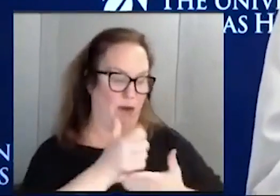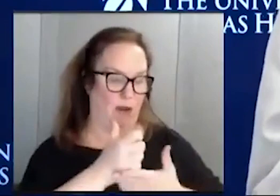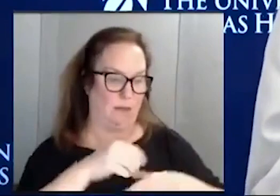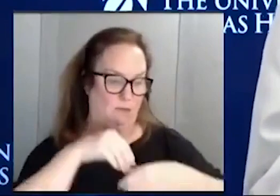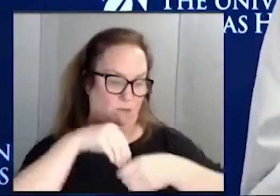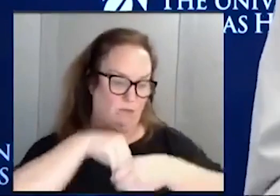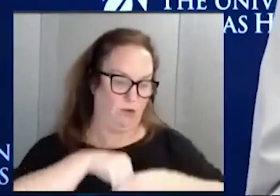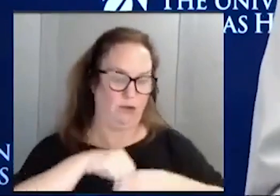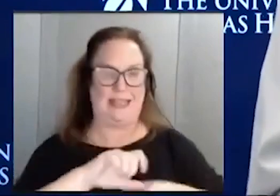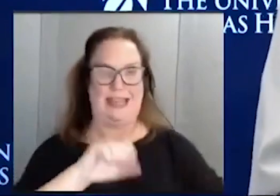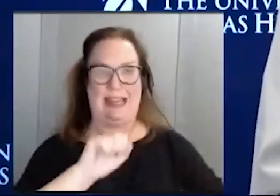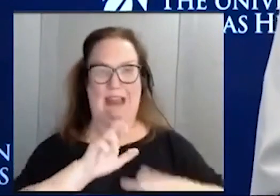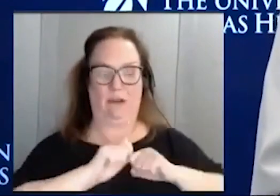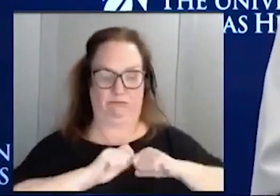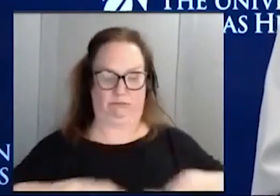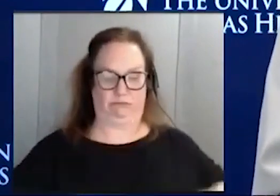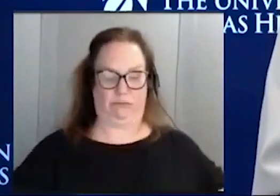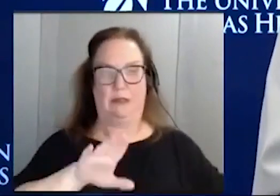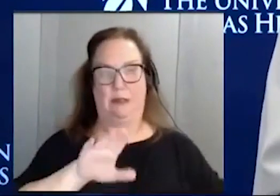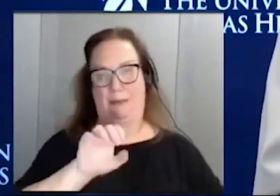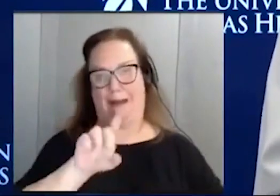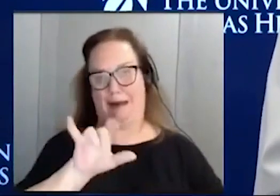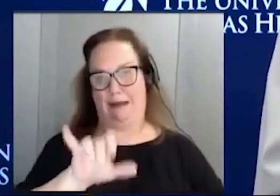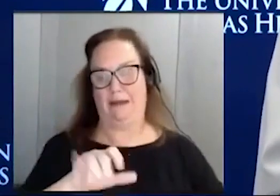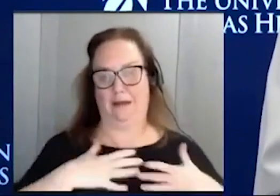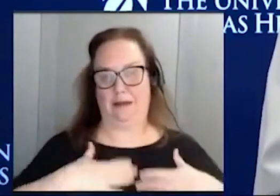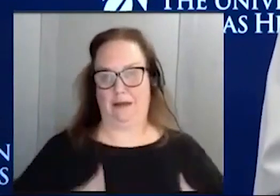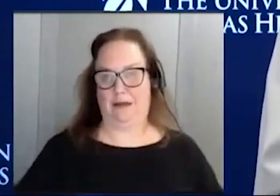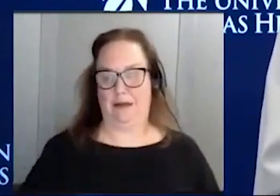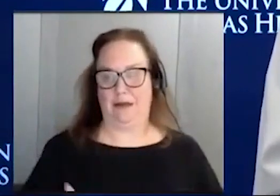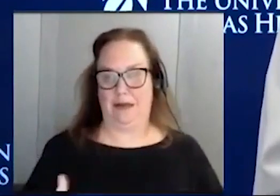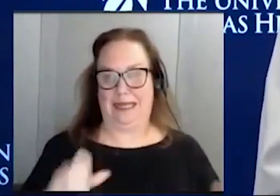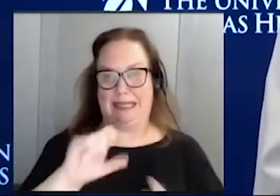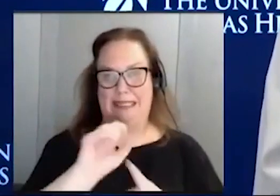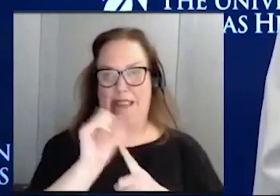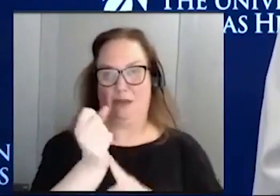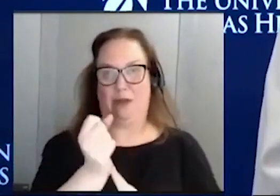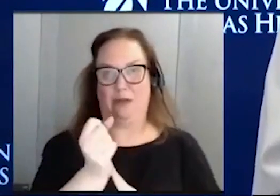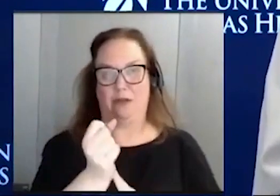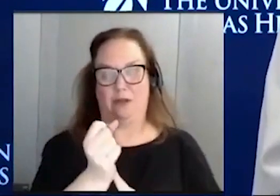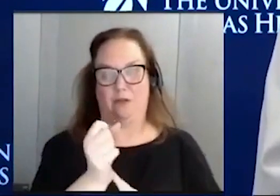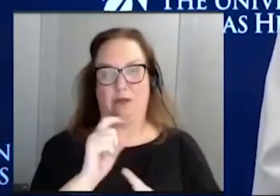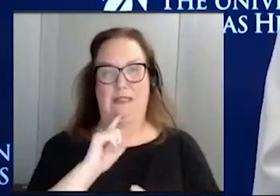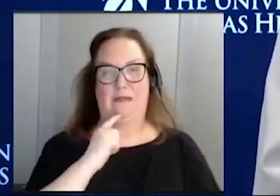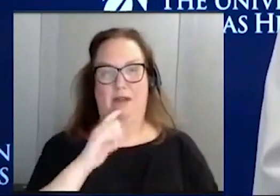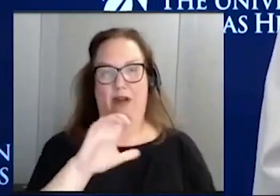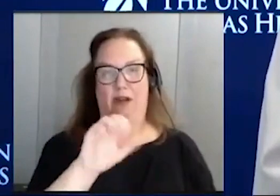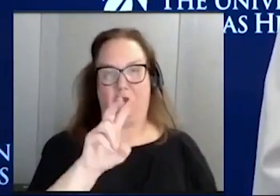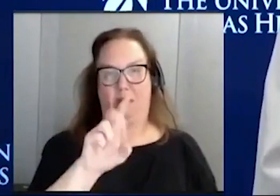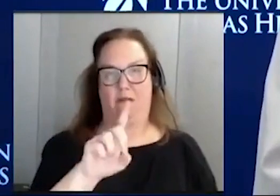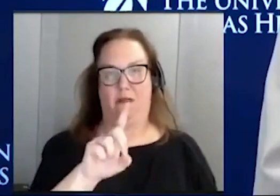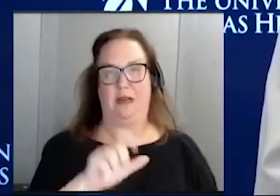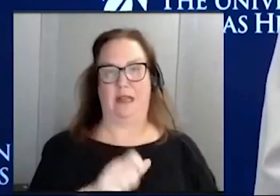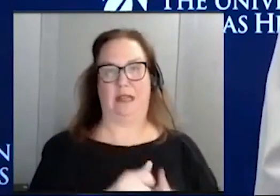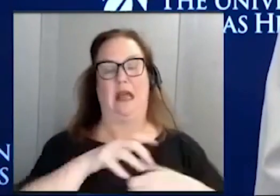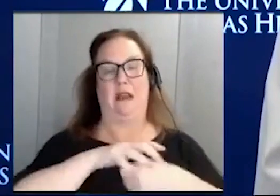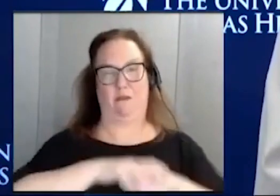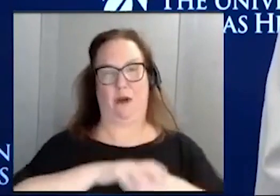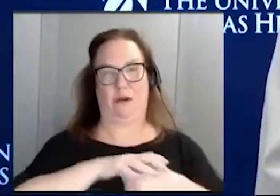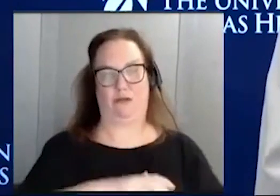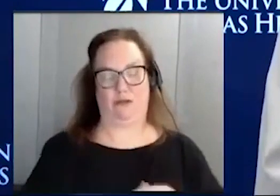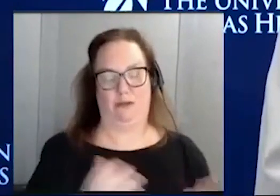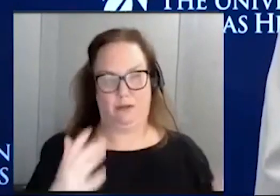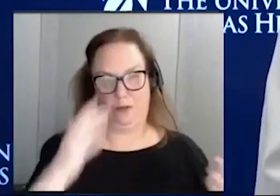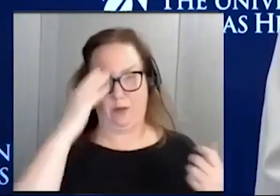the body, so to speak. And in this case, especially with severe COVID, it takes a lot of pressure sometimes. And we know that can